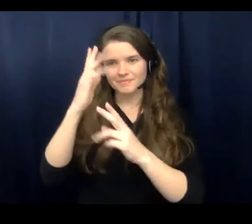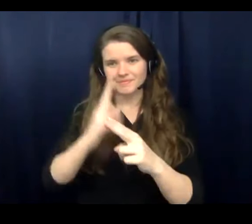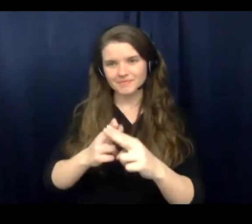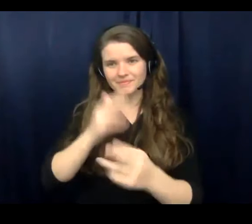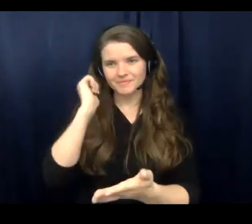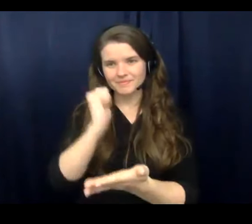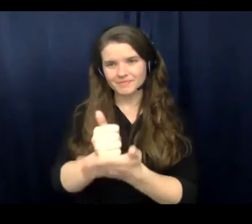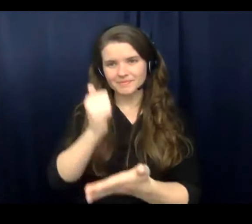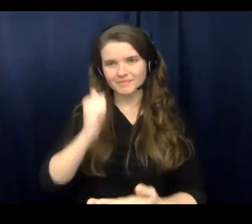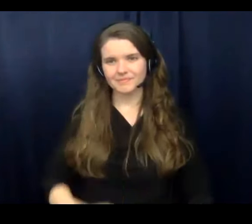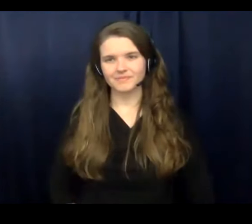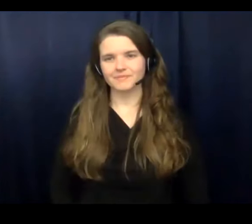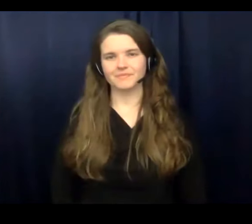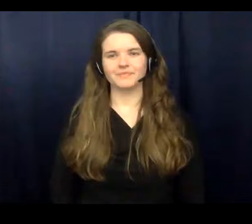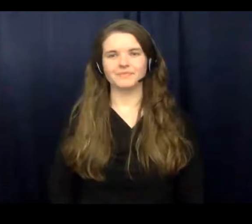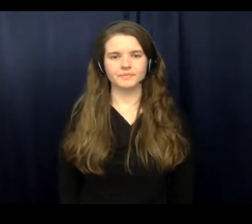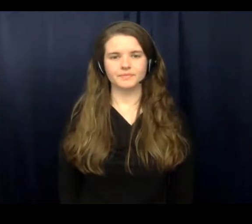amen.